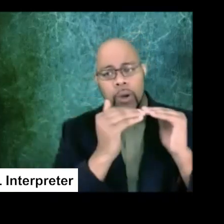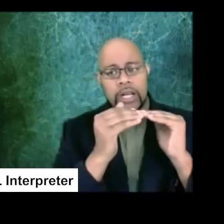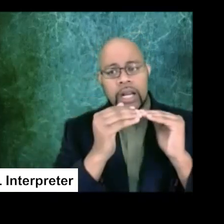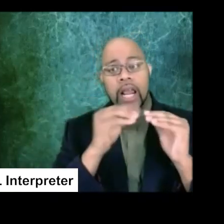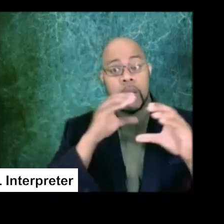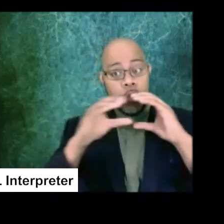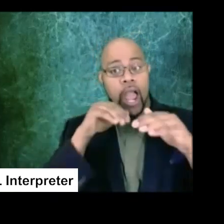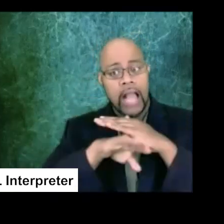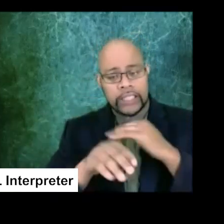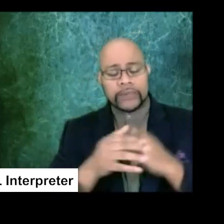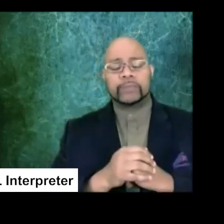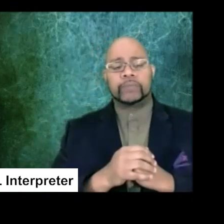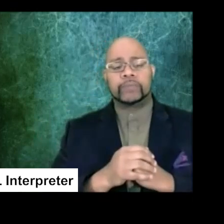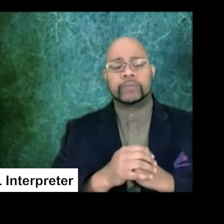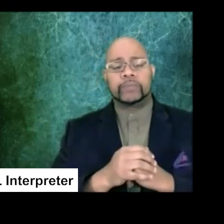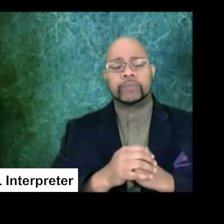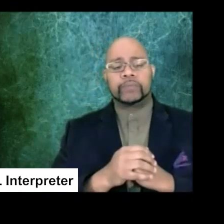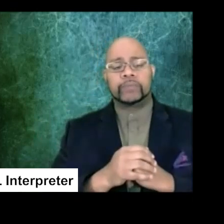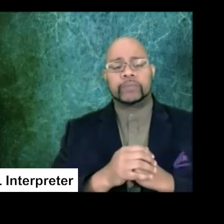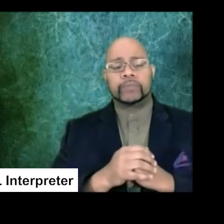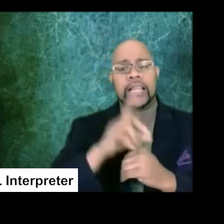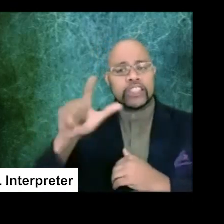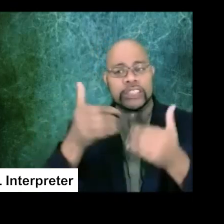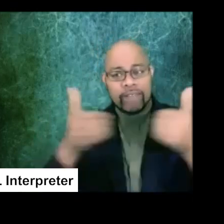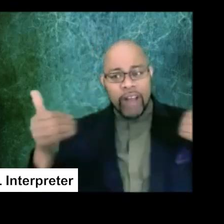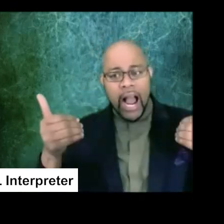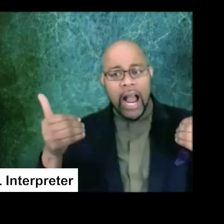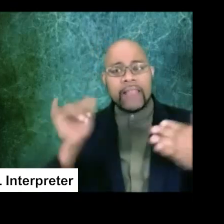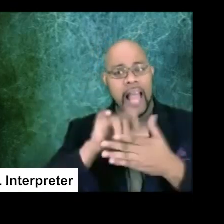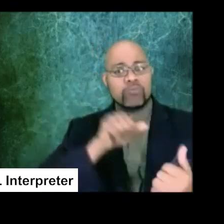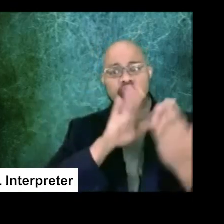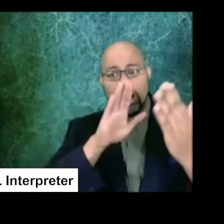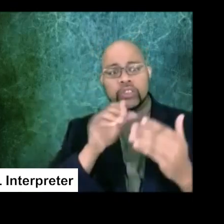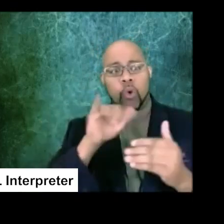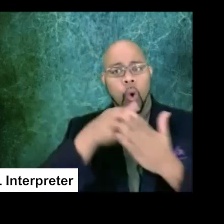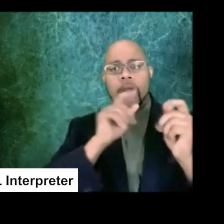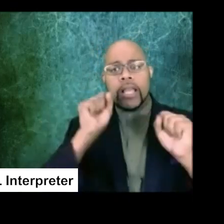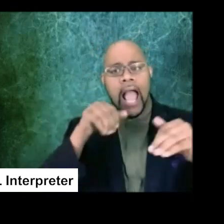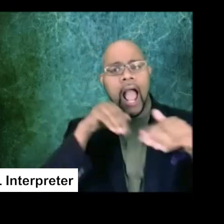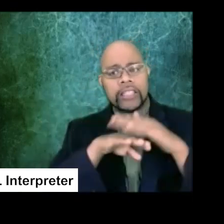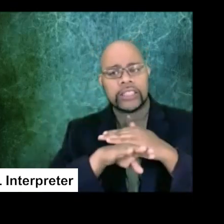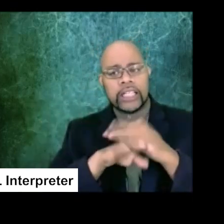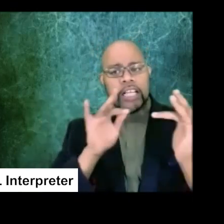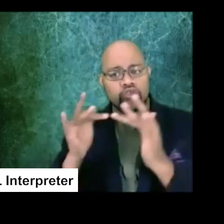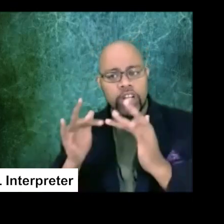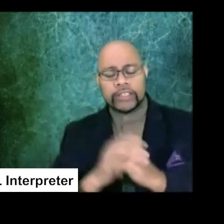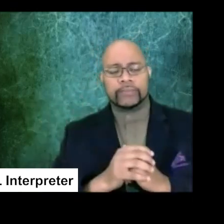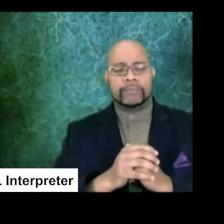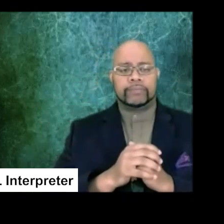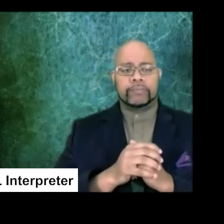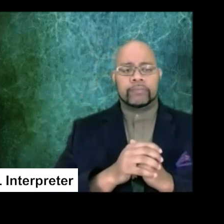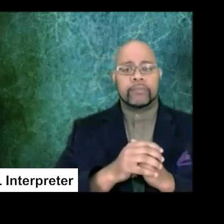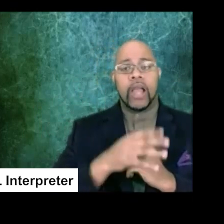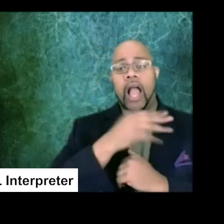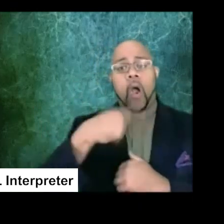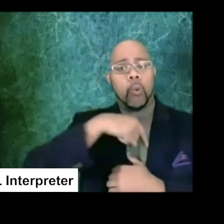communication access. The digital divide is to be addressed so all people can access the internet. And